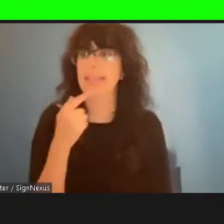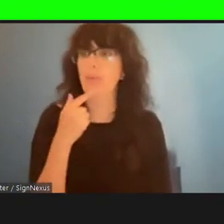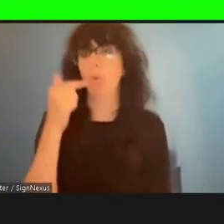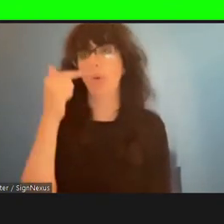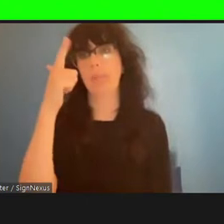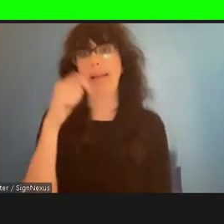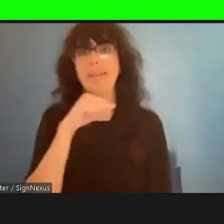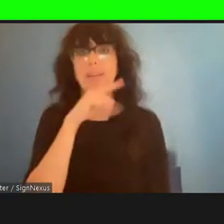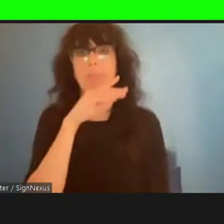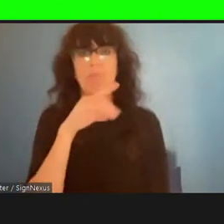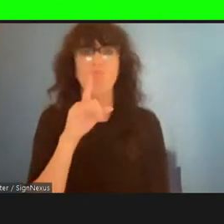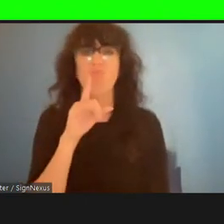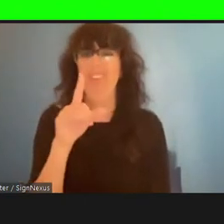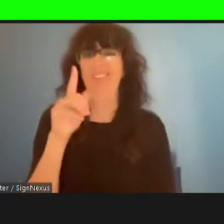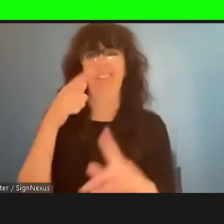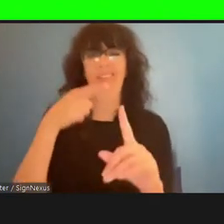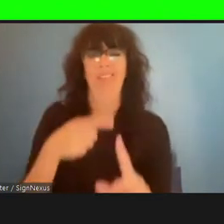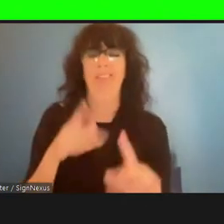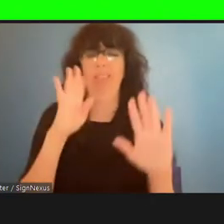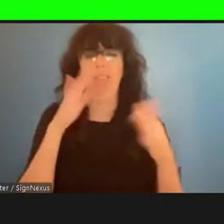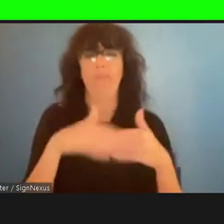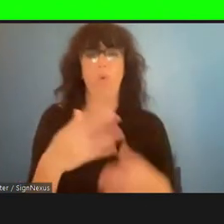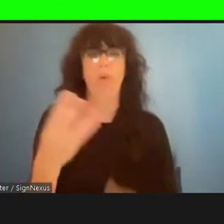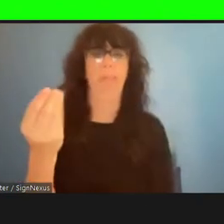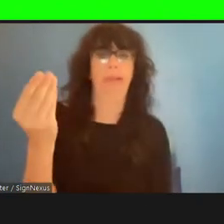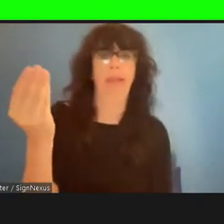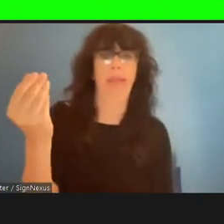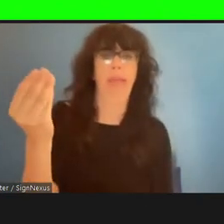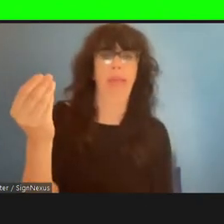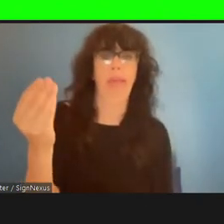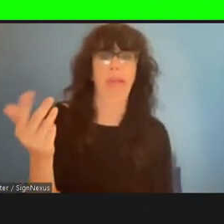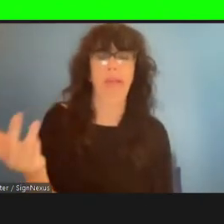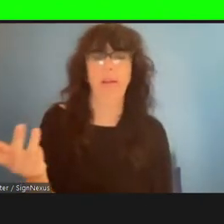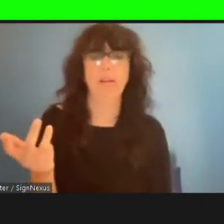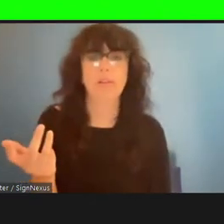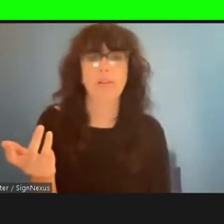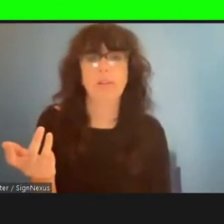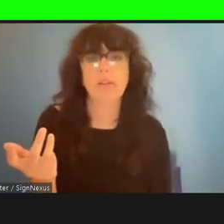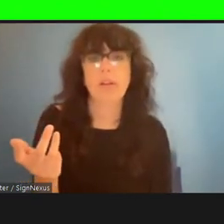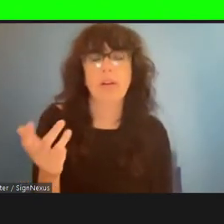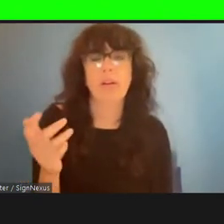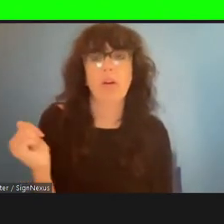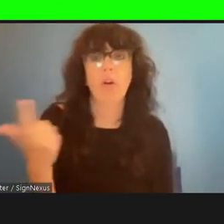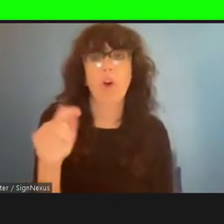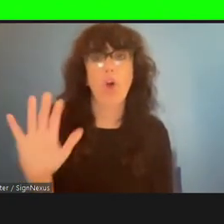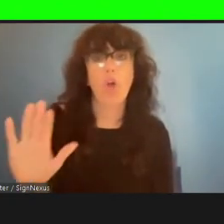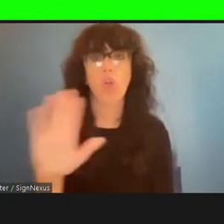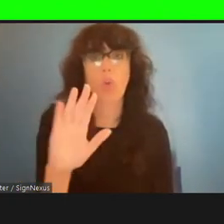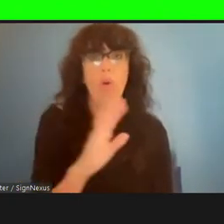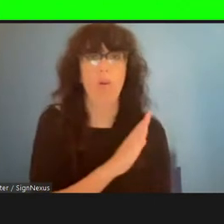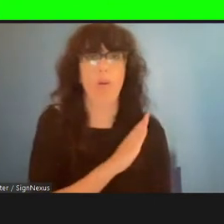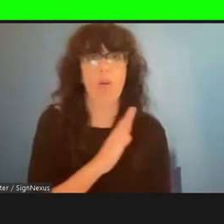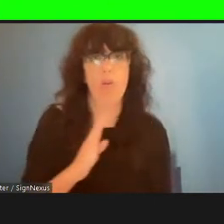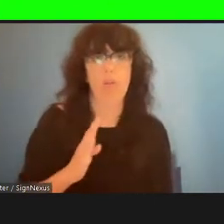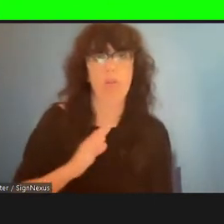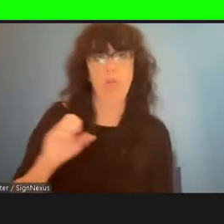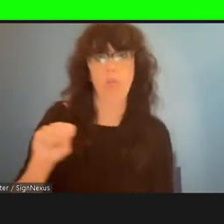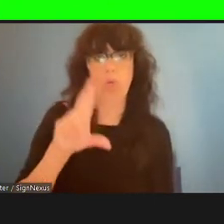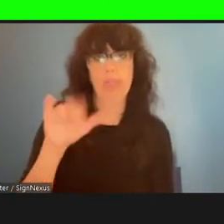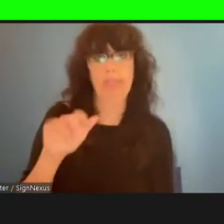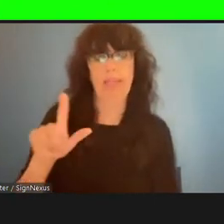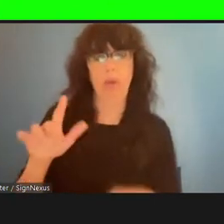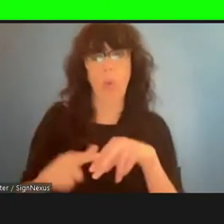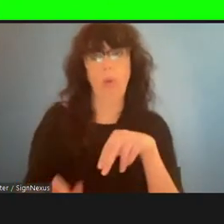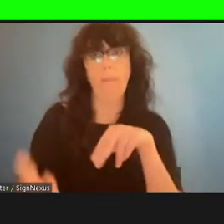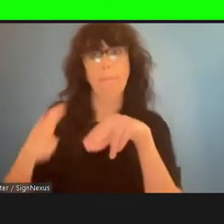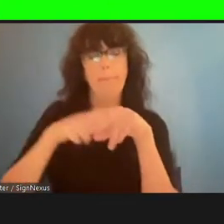a money grime scheme this is the money games get gaps now all of you guys on the board all your salary is going to be raising so you